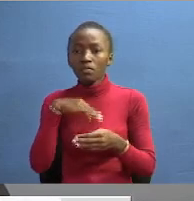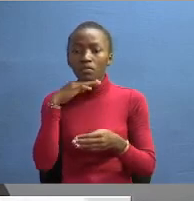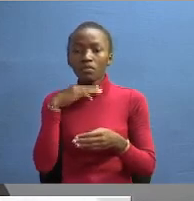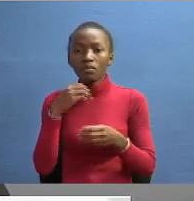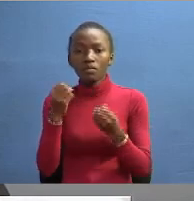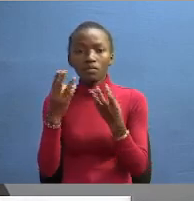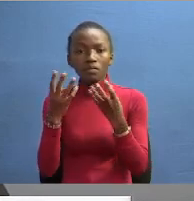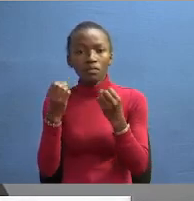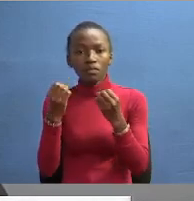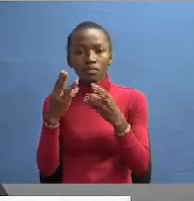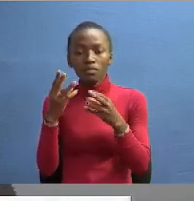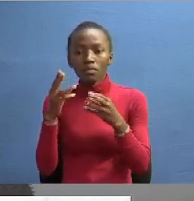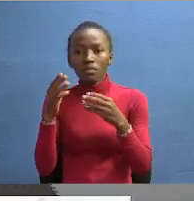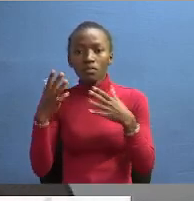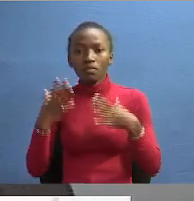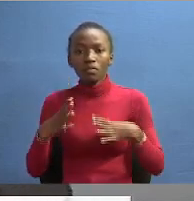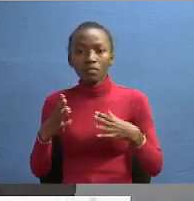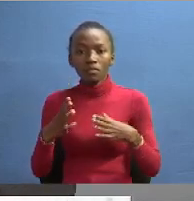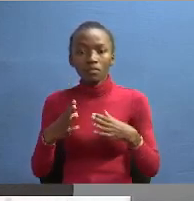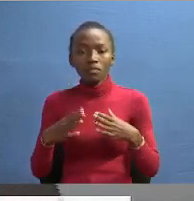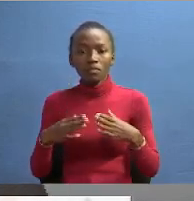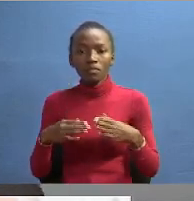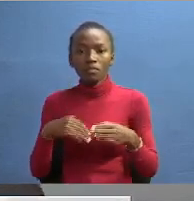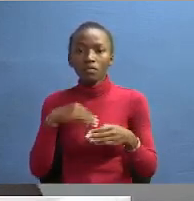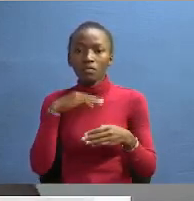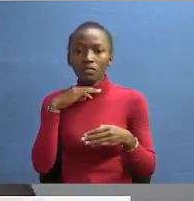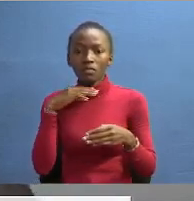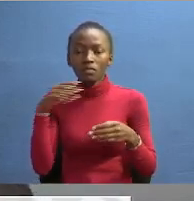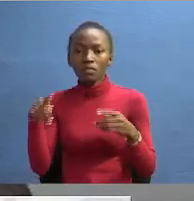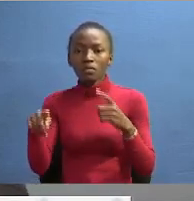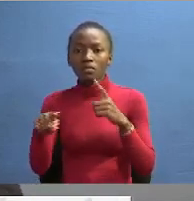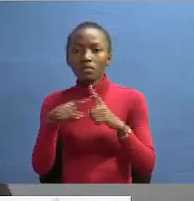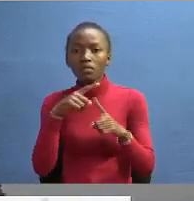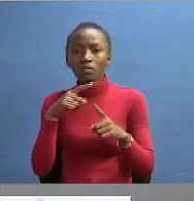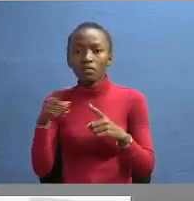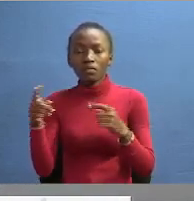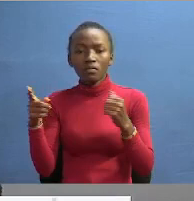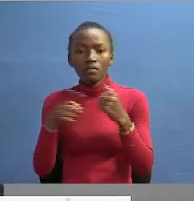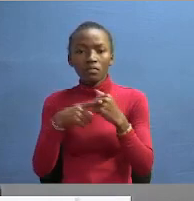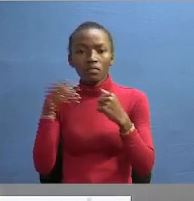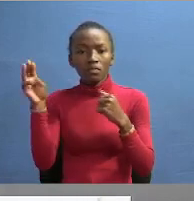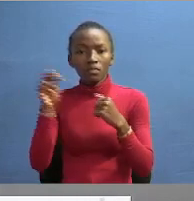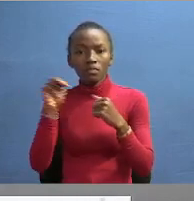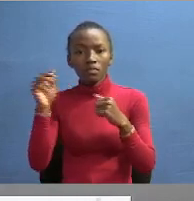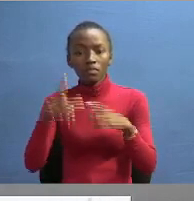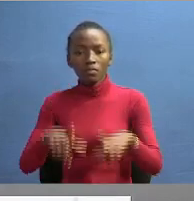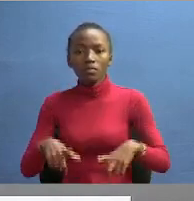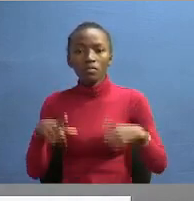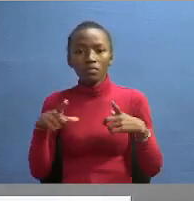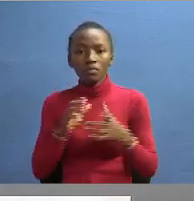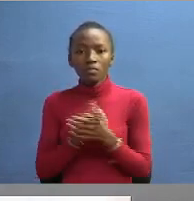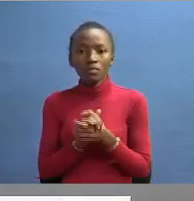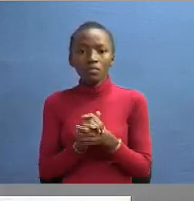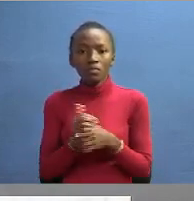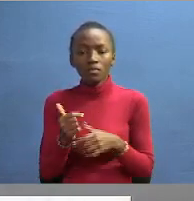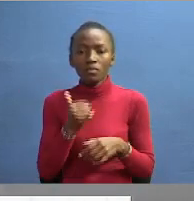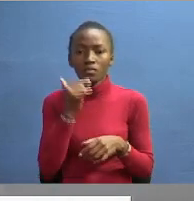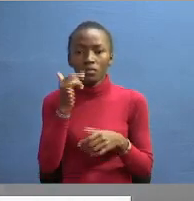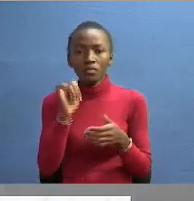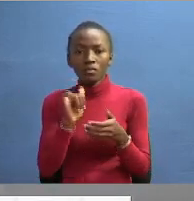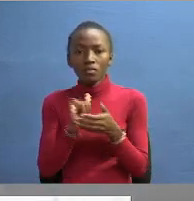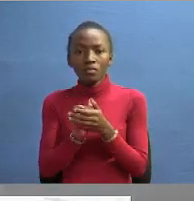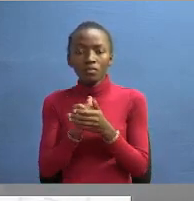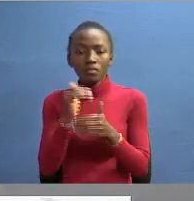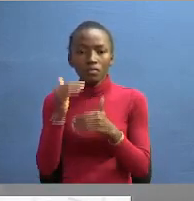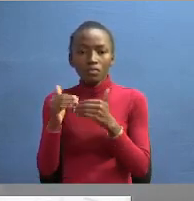since 1996. Now, it's said that the ethnic and geopolitical competition among the DRC, the neighboring communities,